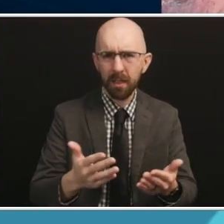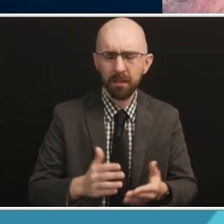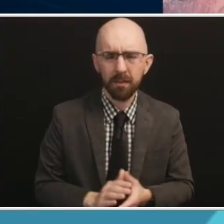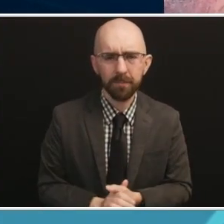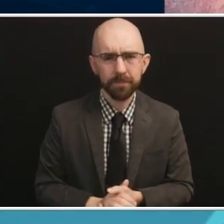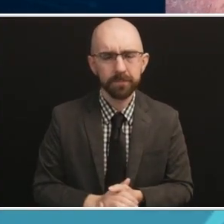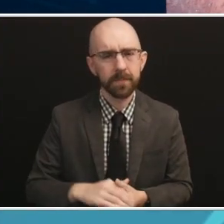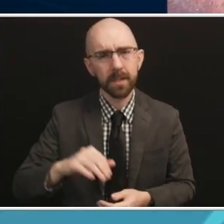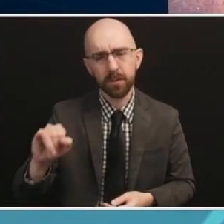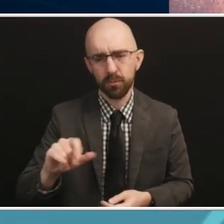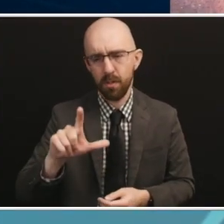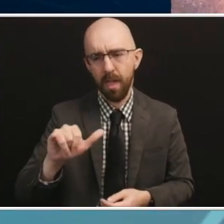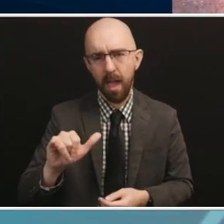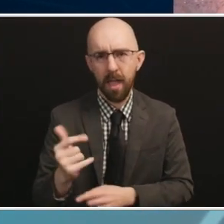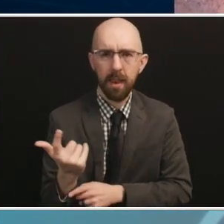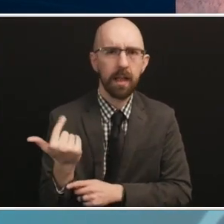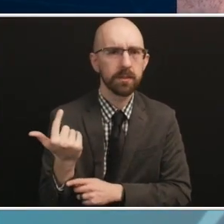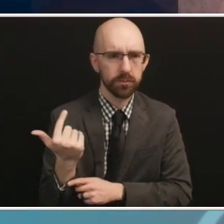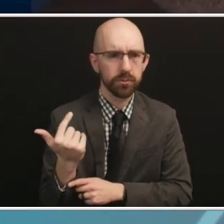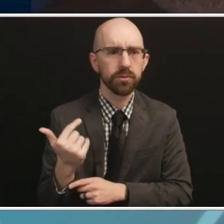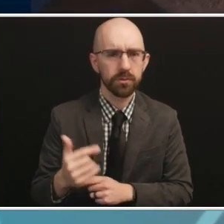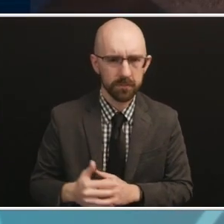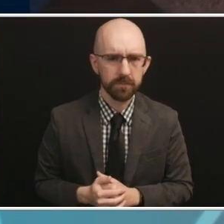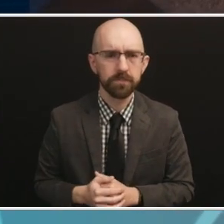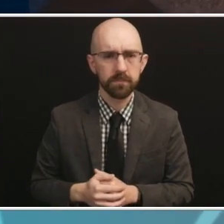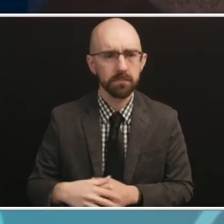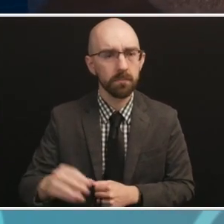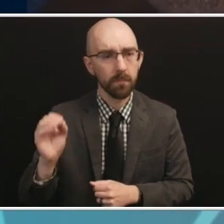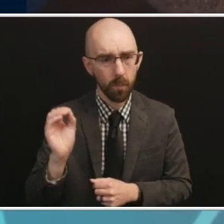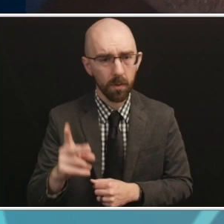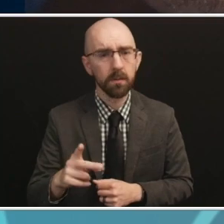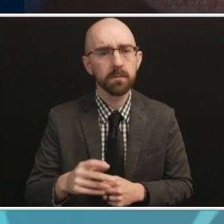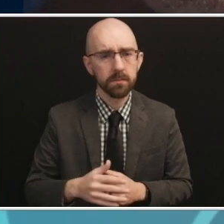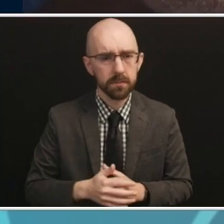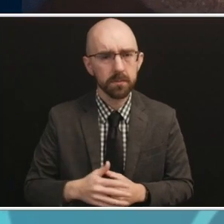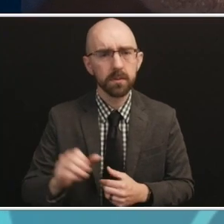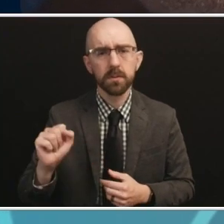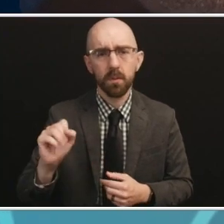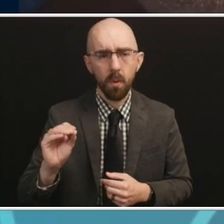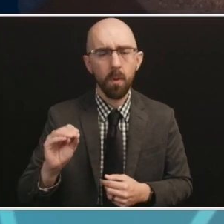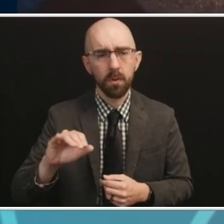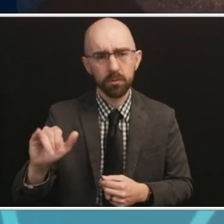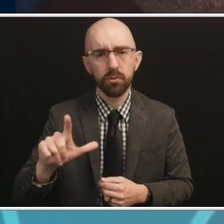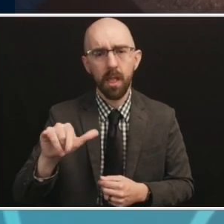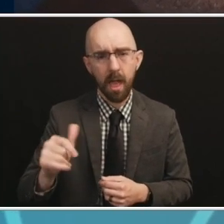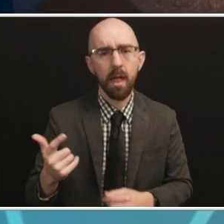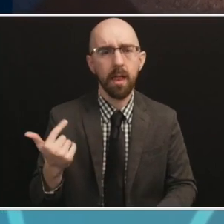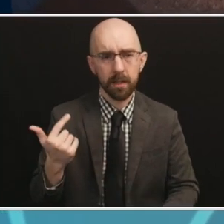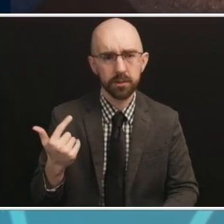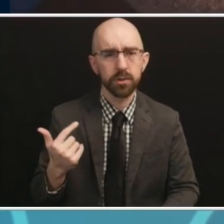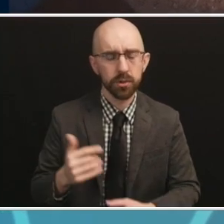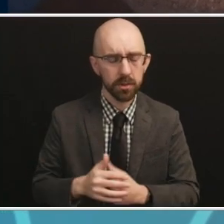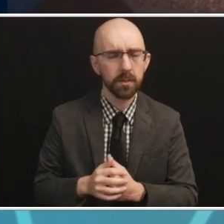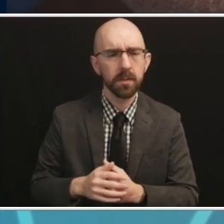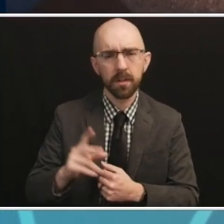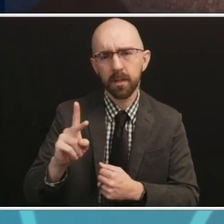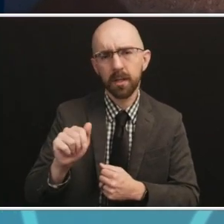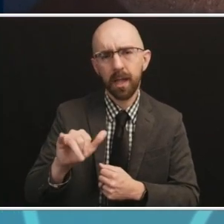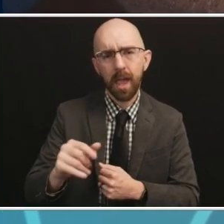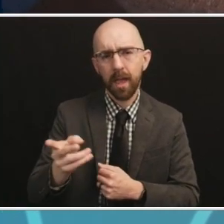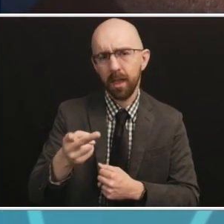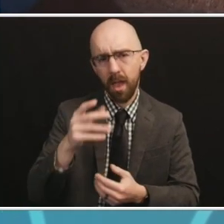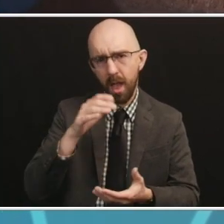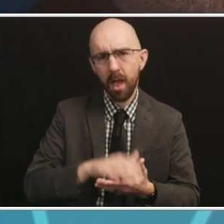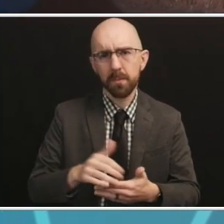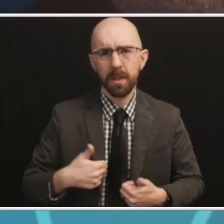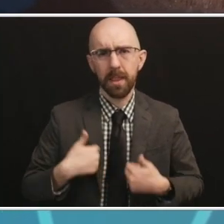In July of last year. Okay. So July of last year. And Kay, you and your husband live about 5.5